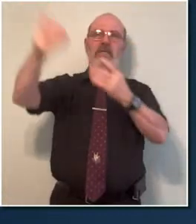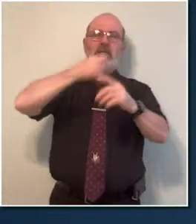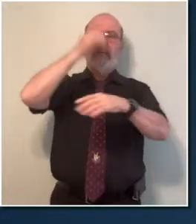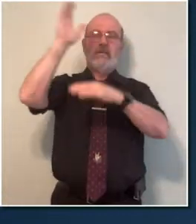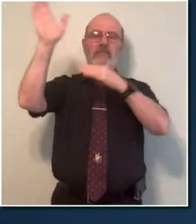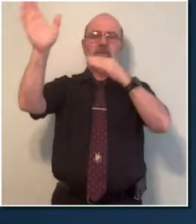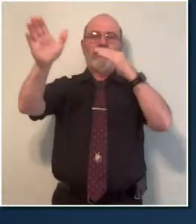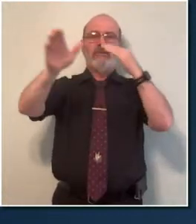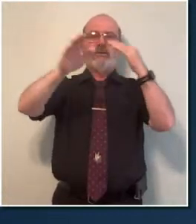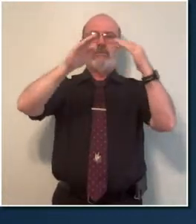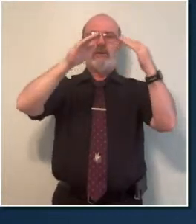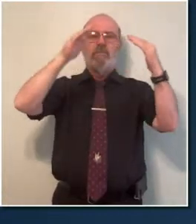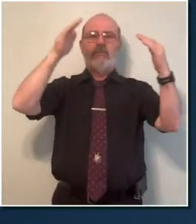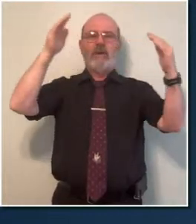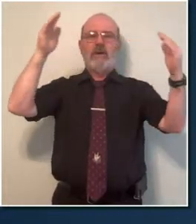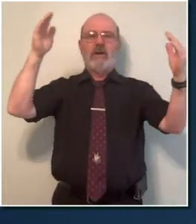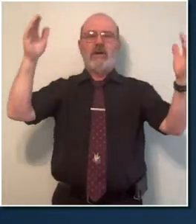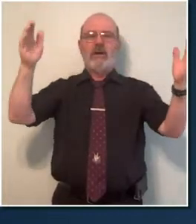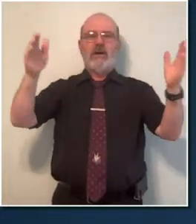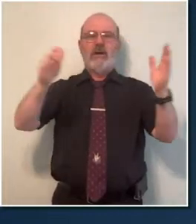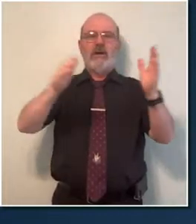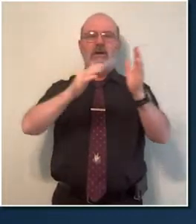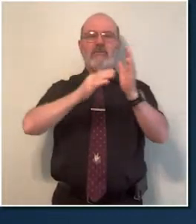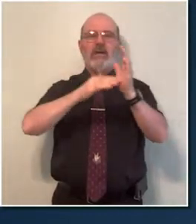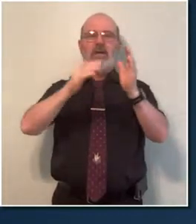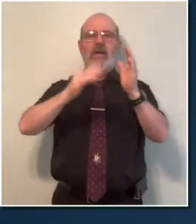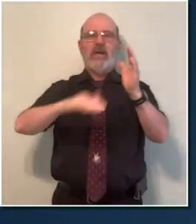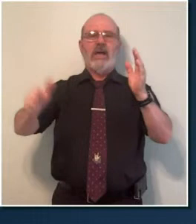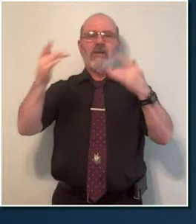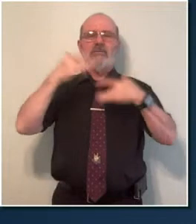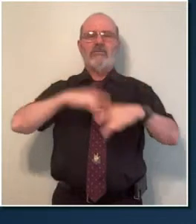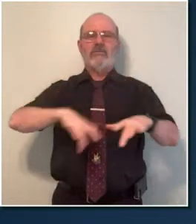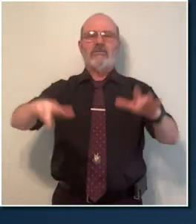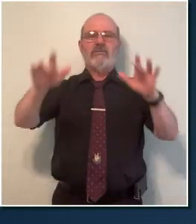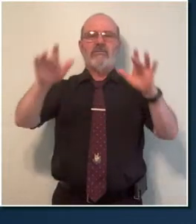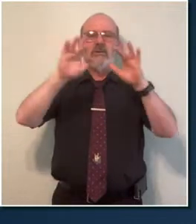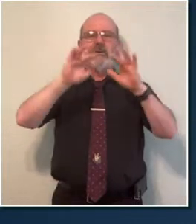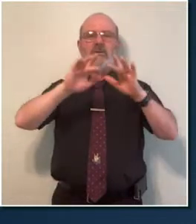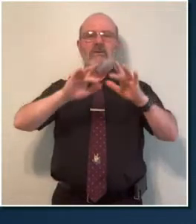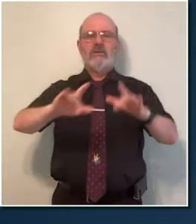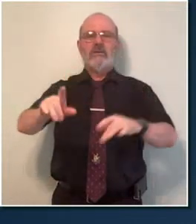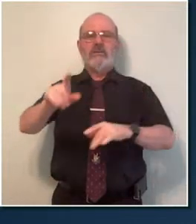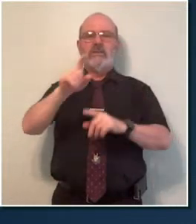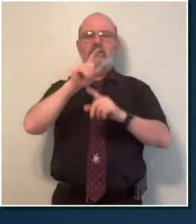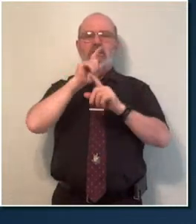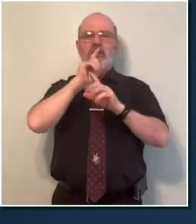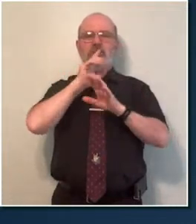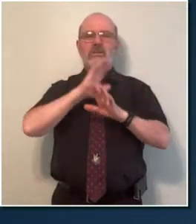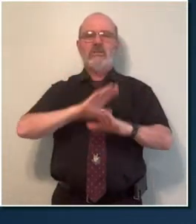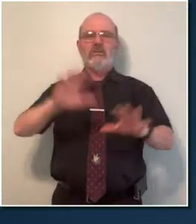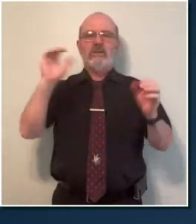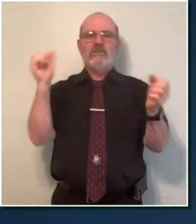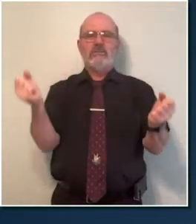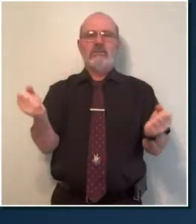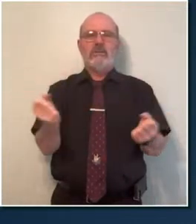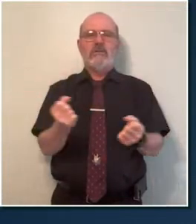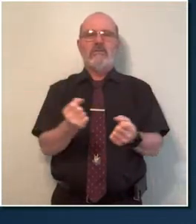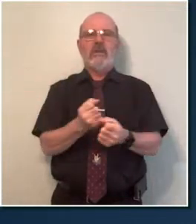descending bring from above echoes of mercy, whispers